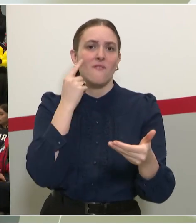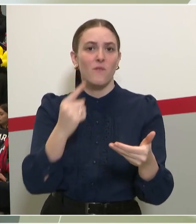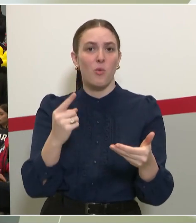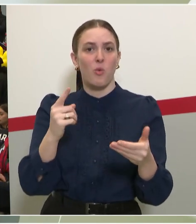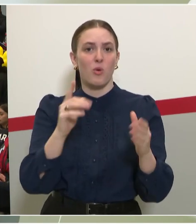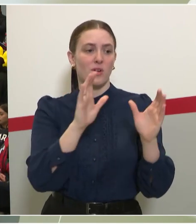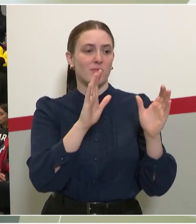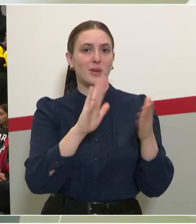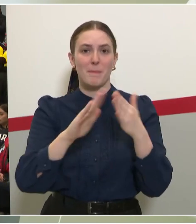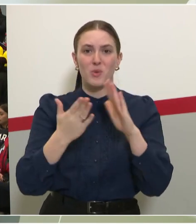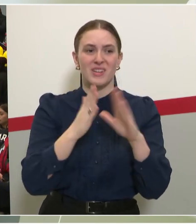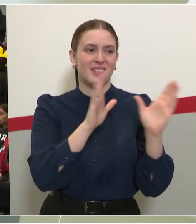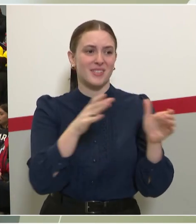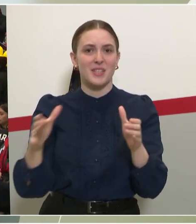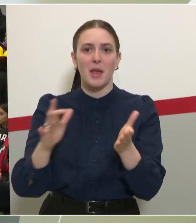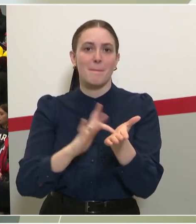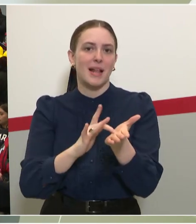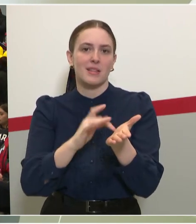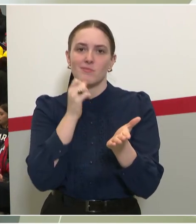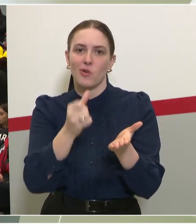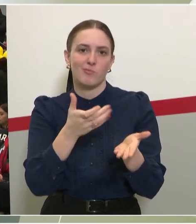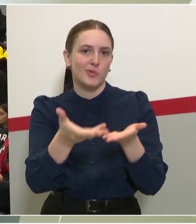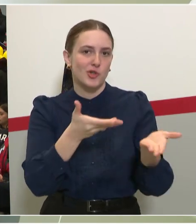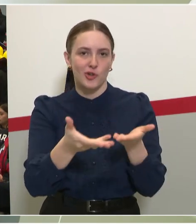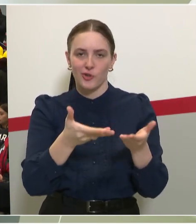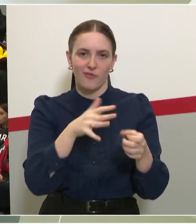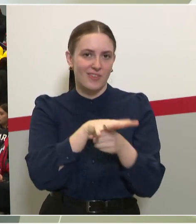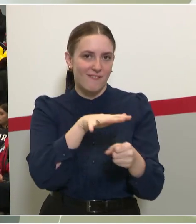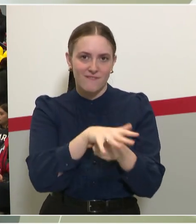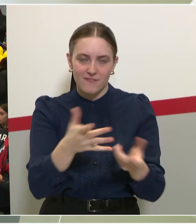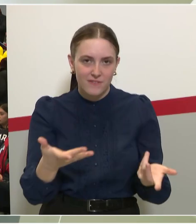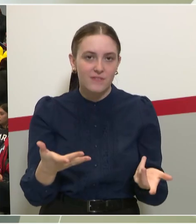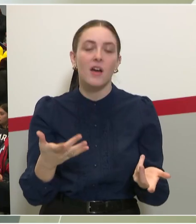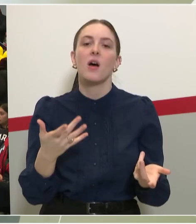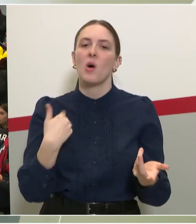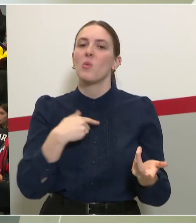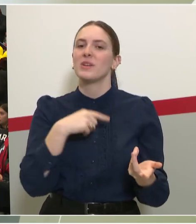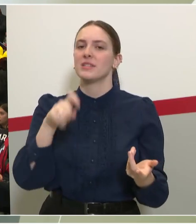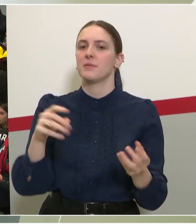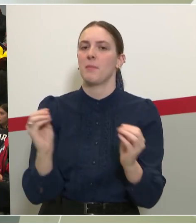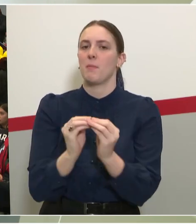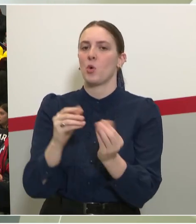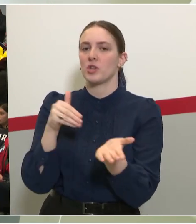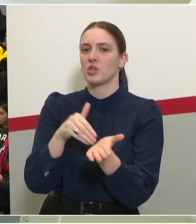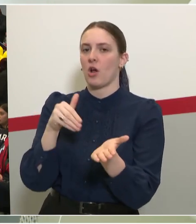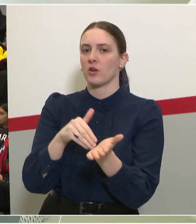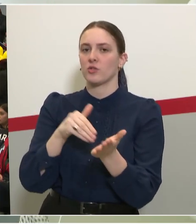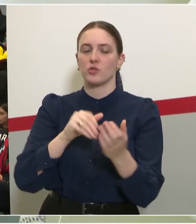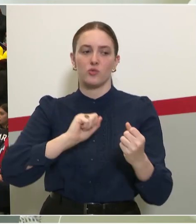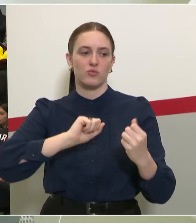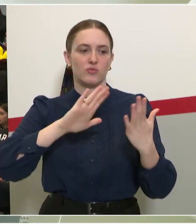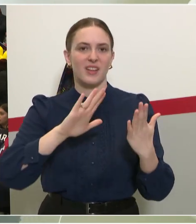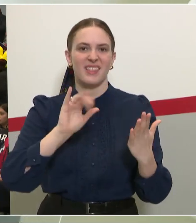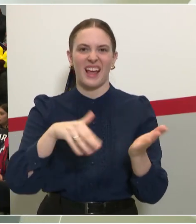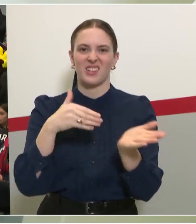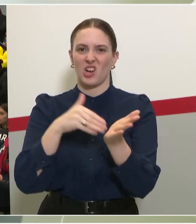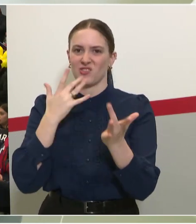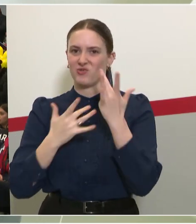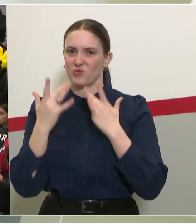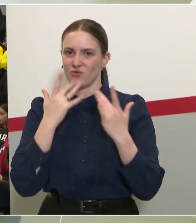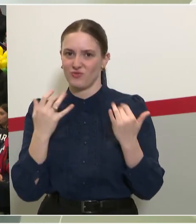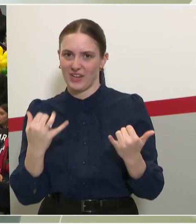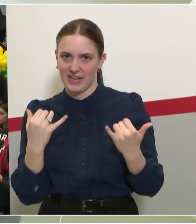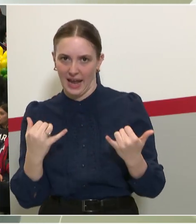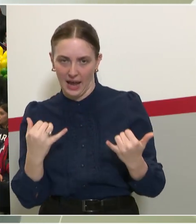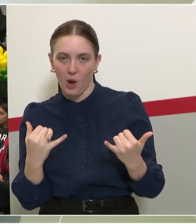underserved communities. In addition, more doctors are needed to address the physician workforce shortage in the nation